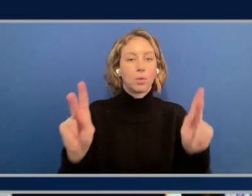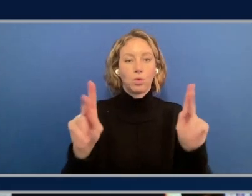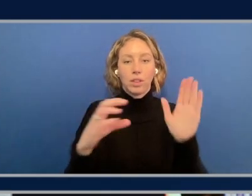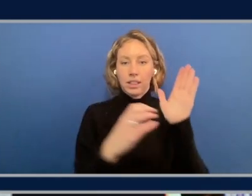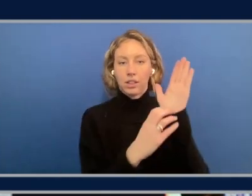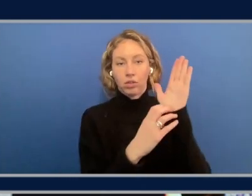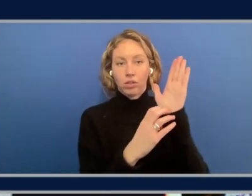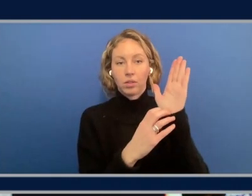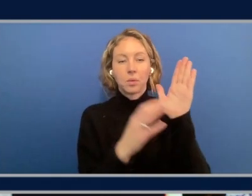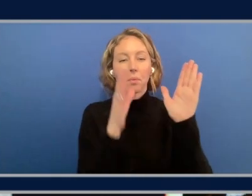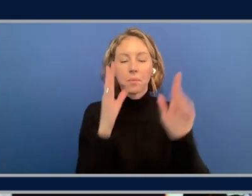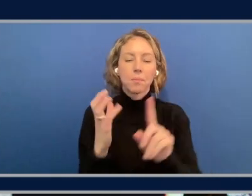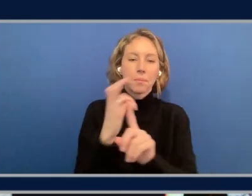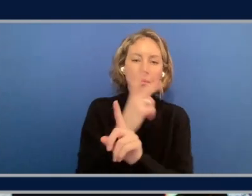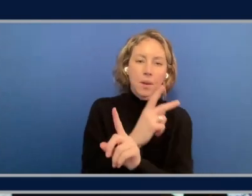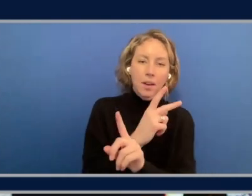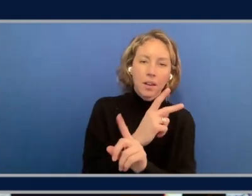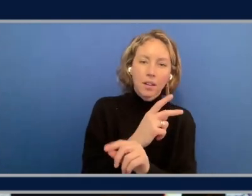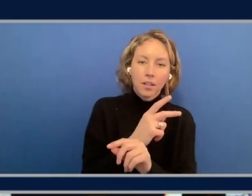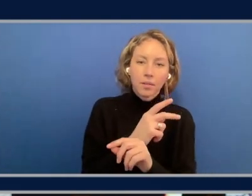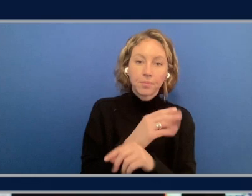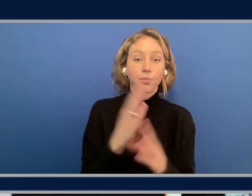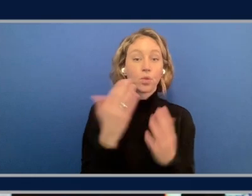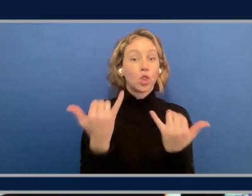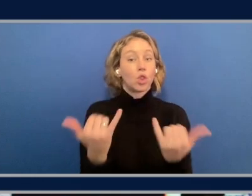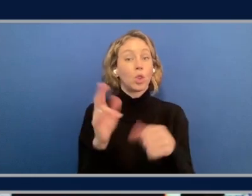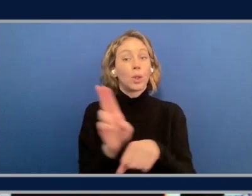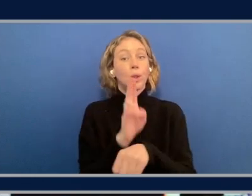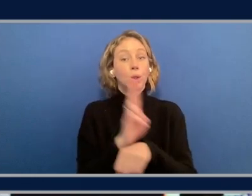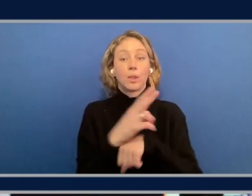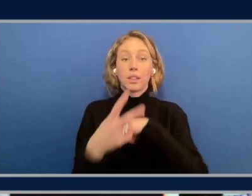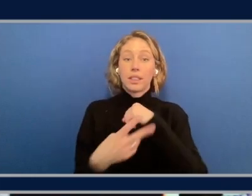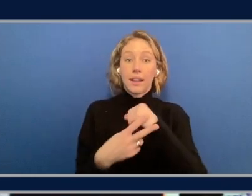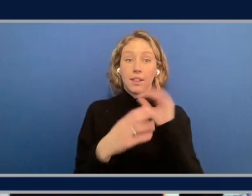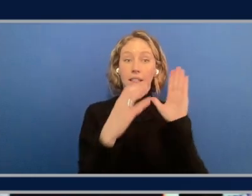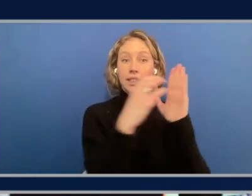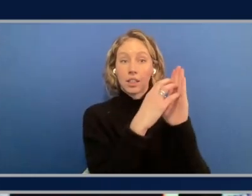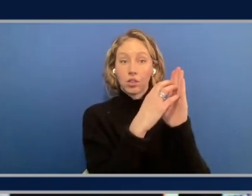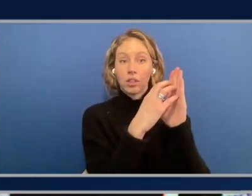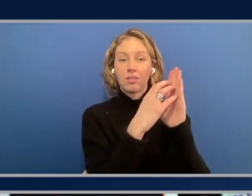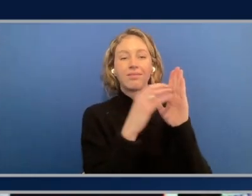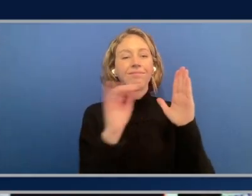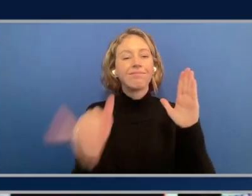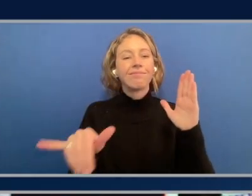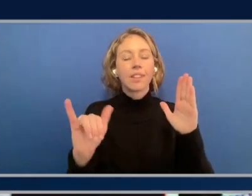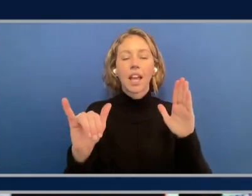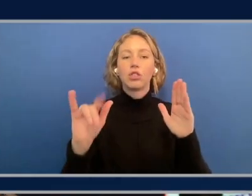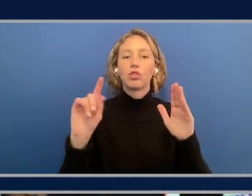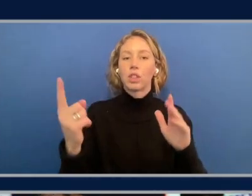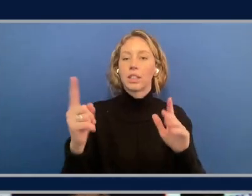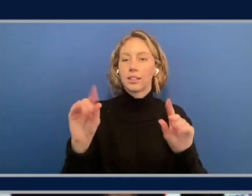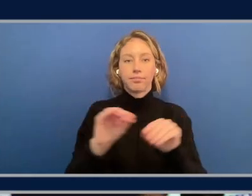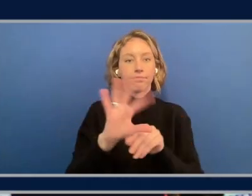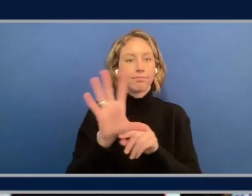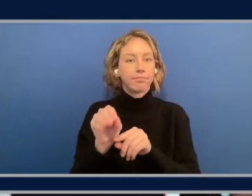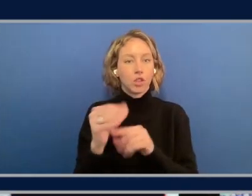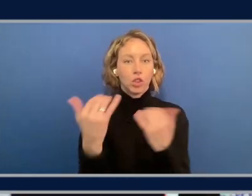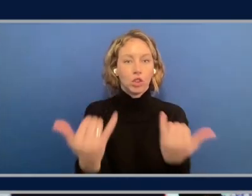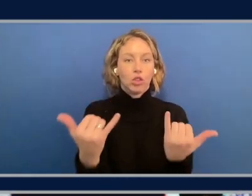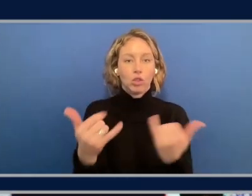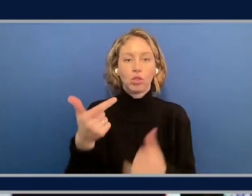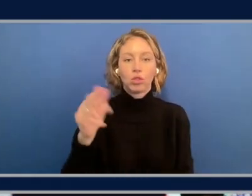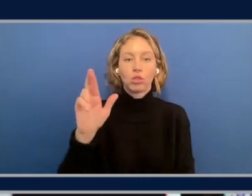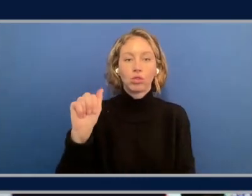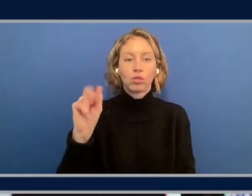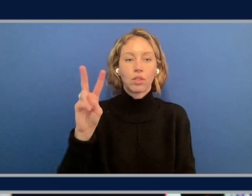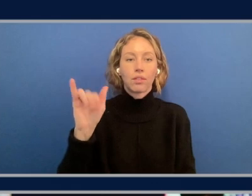let me go back. The current usage and savings section is essentially like a snapshot of your current Graviton adoption. Okay.